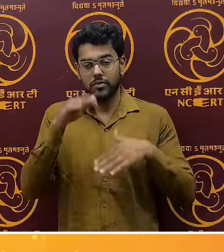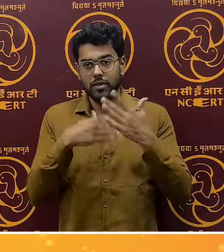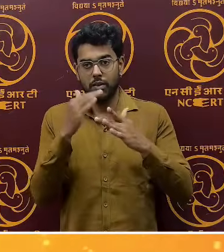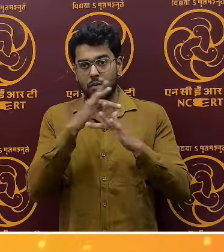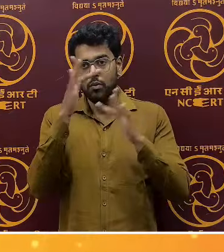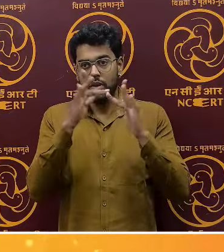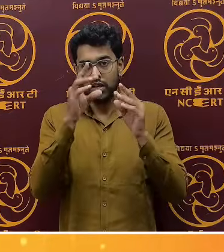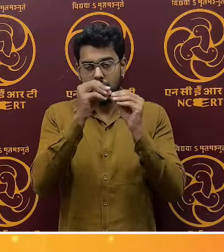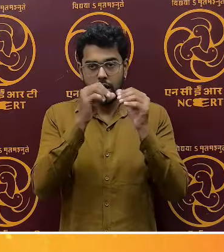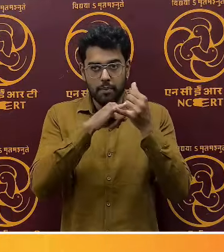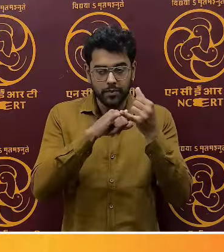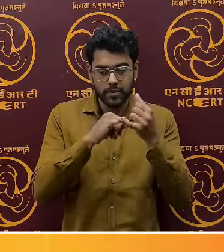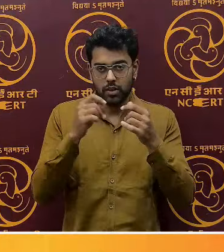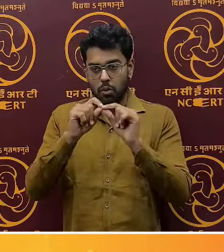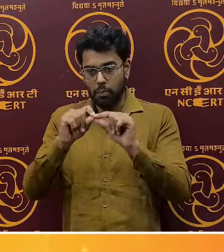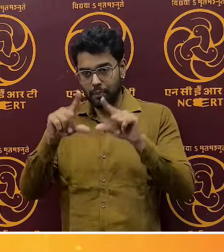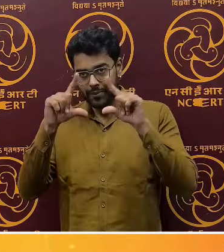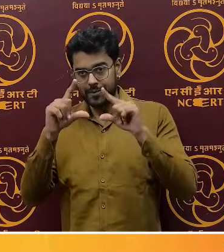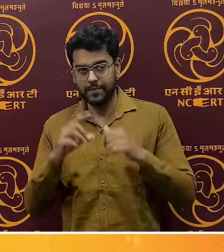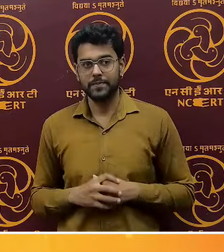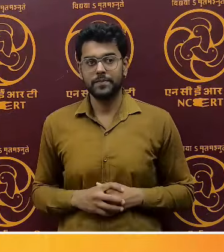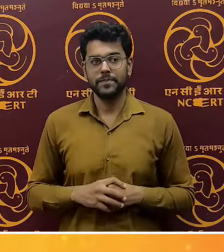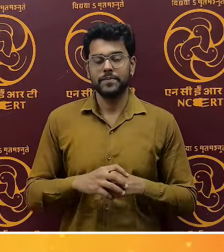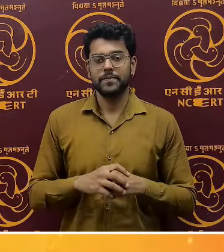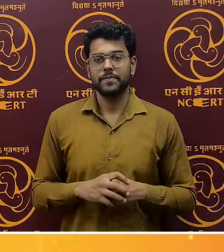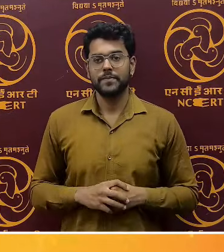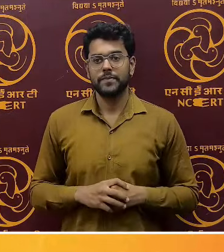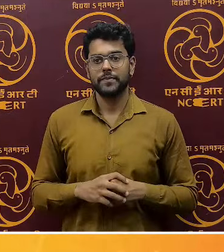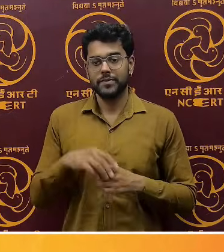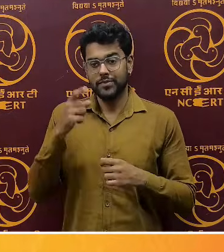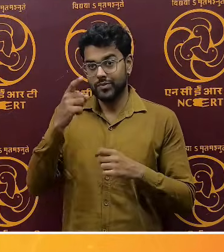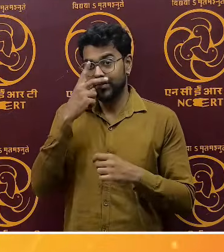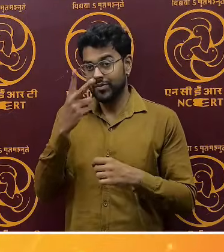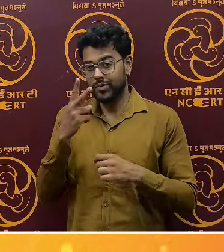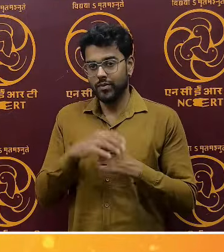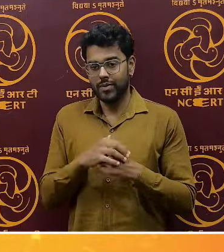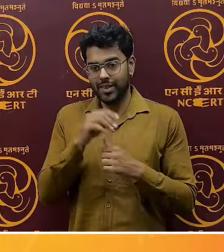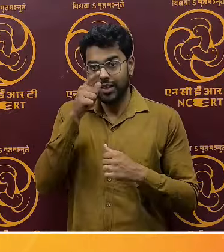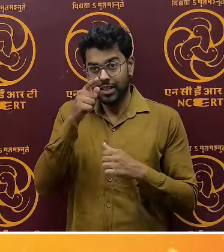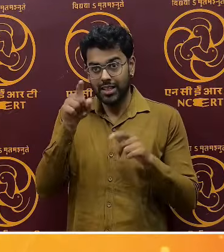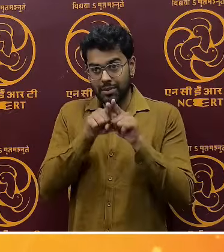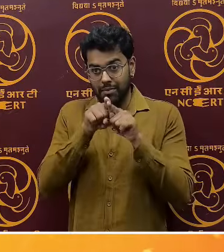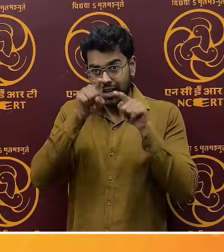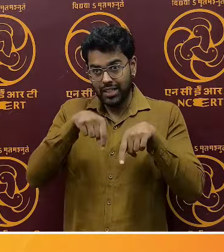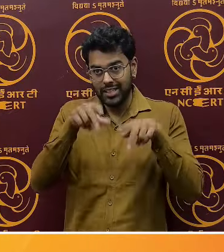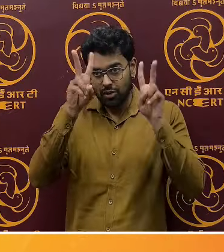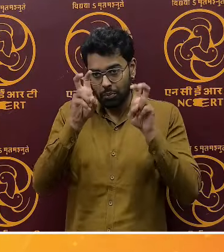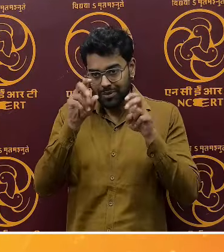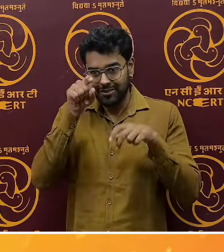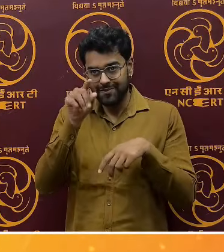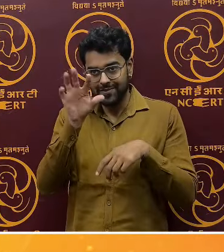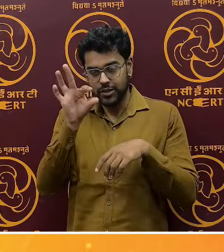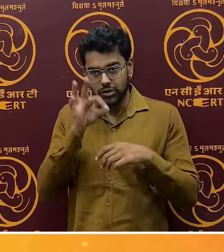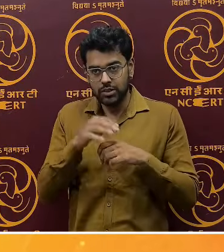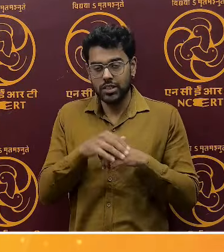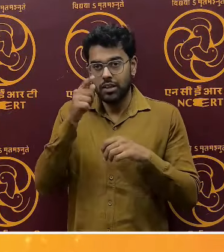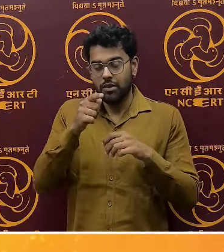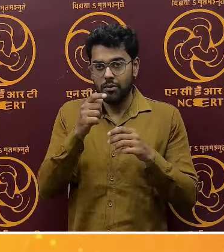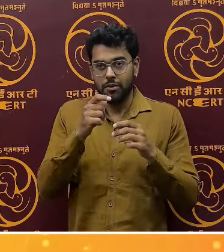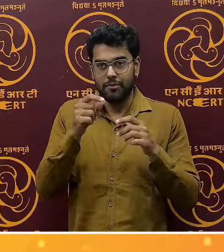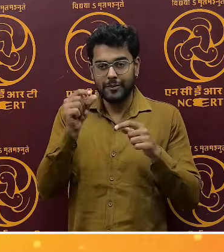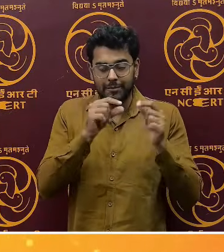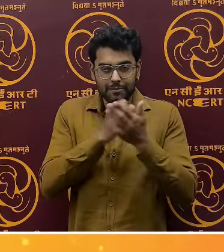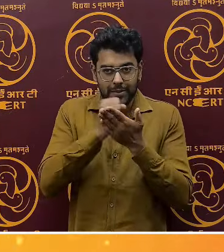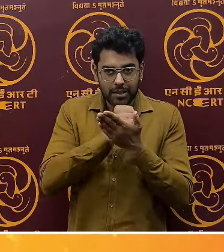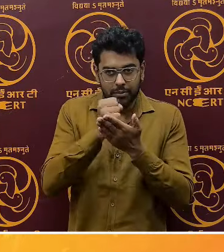lab content. And here is a factorization, that is our topic today. There are two simulations. We are going